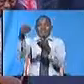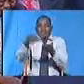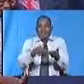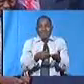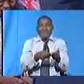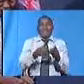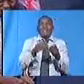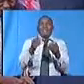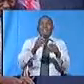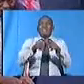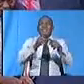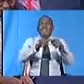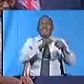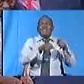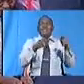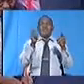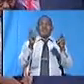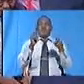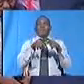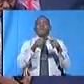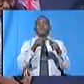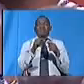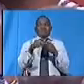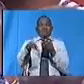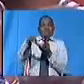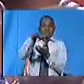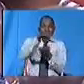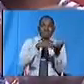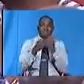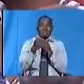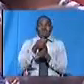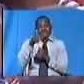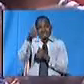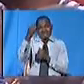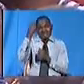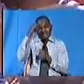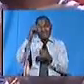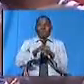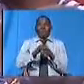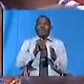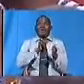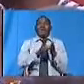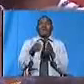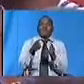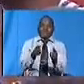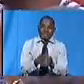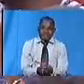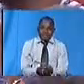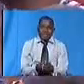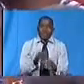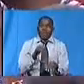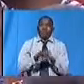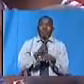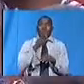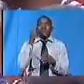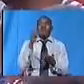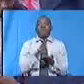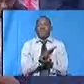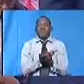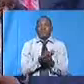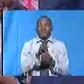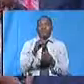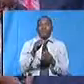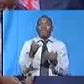of irregularity if there is any found. In their case, mostly on the accounting portion of the pink sheet. And therefore,